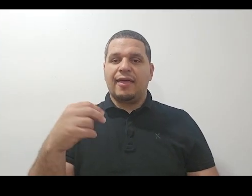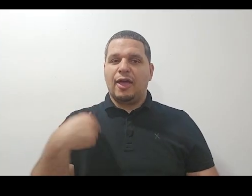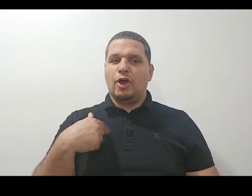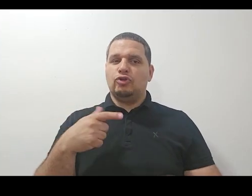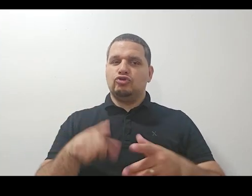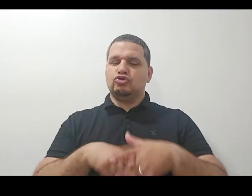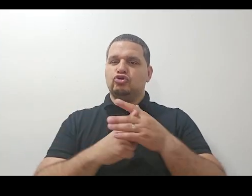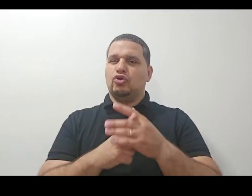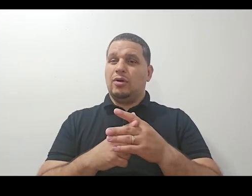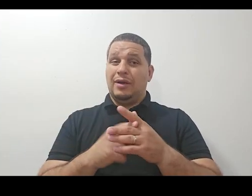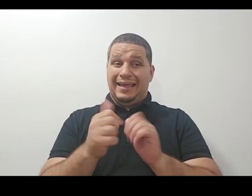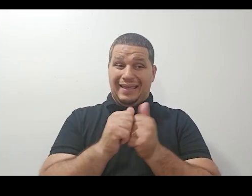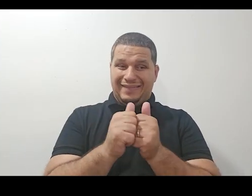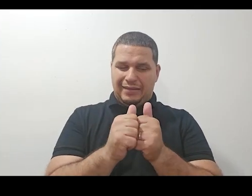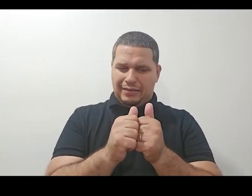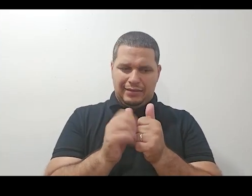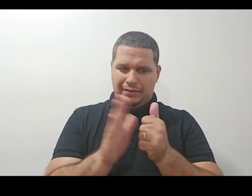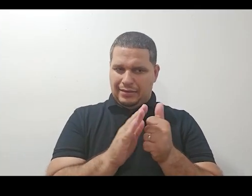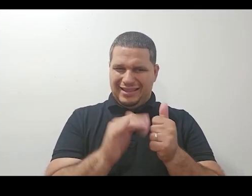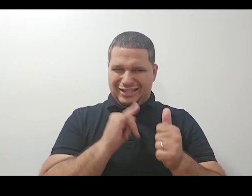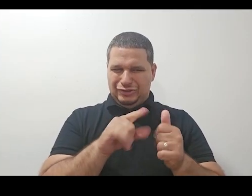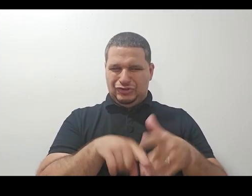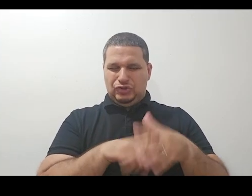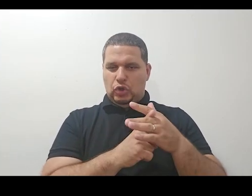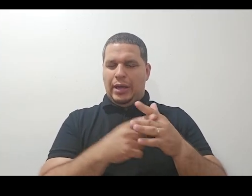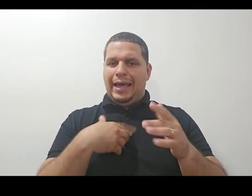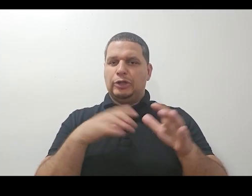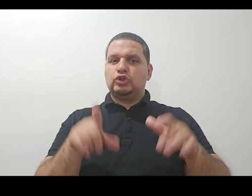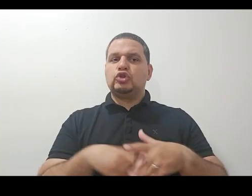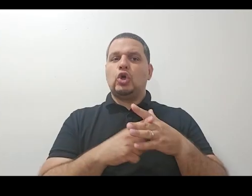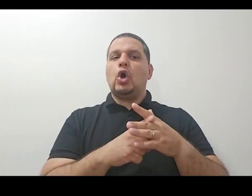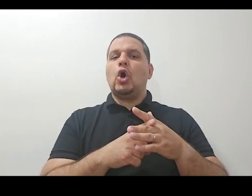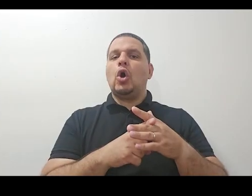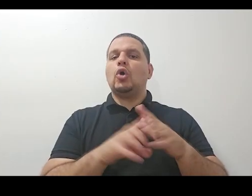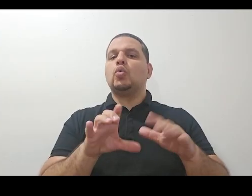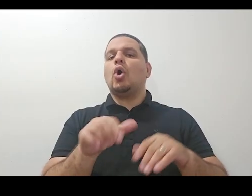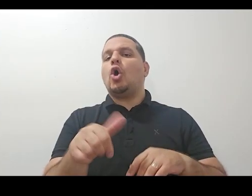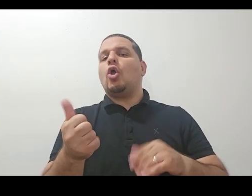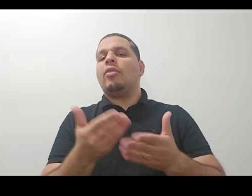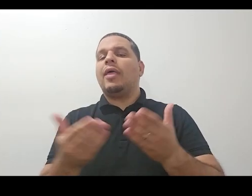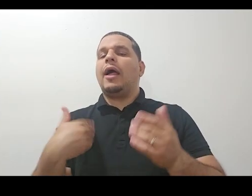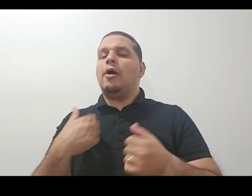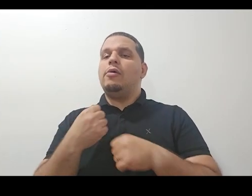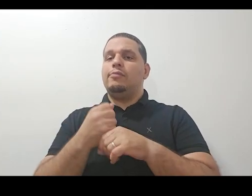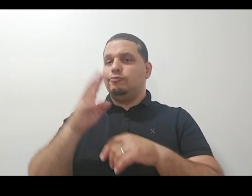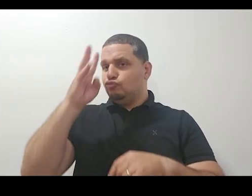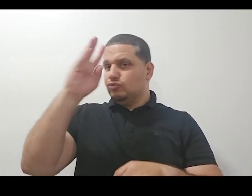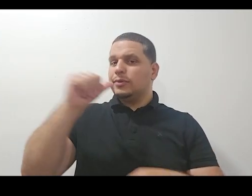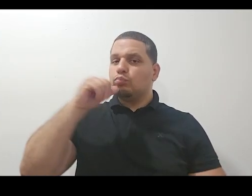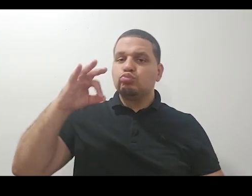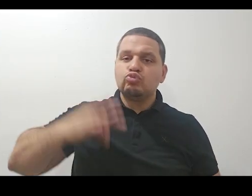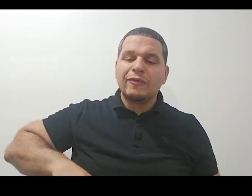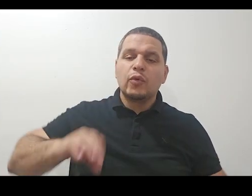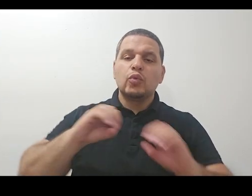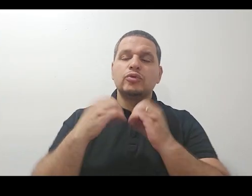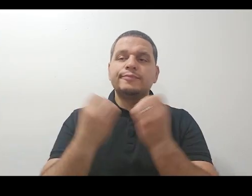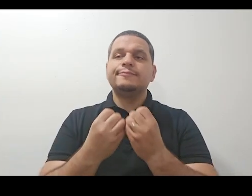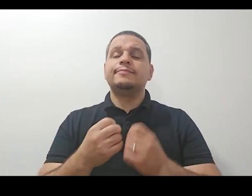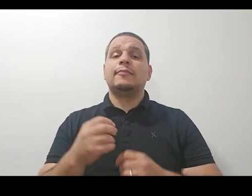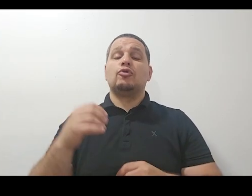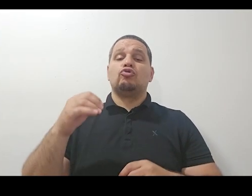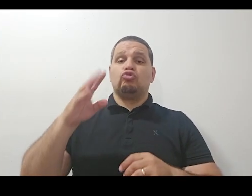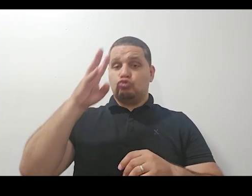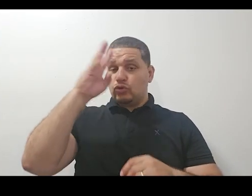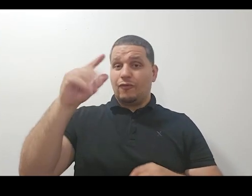And then I started doing more than just athletics. That was just the starting point. That was a springboard. I ended up creating